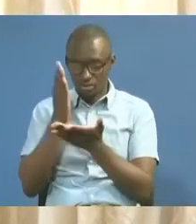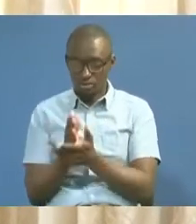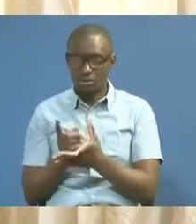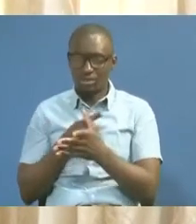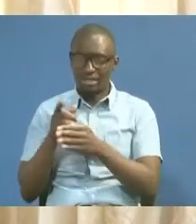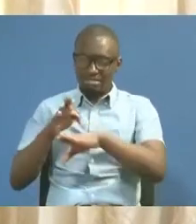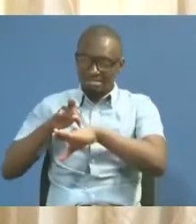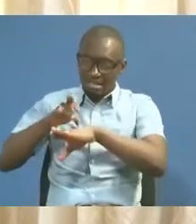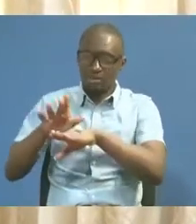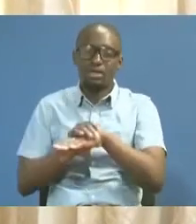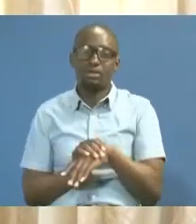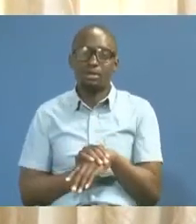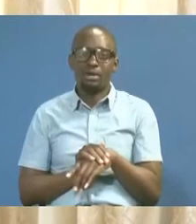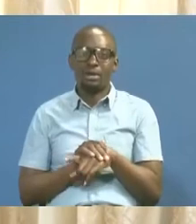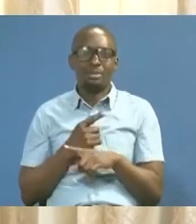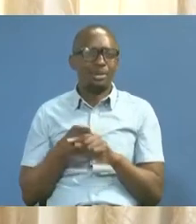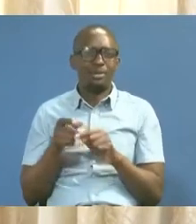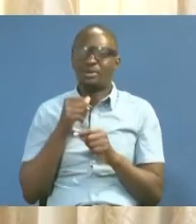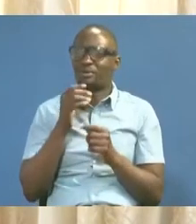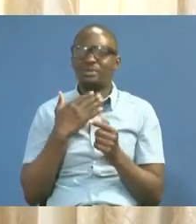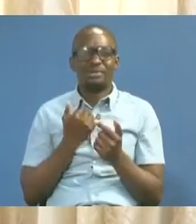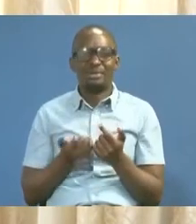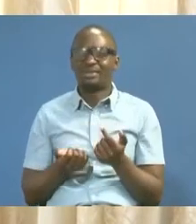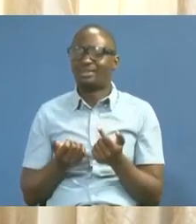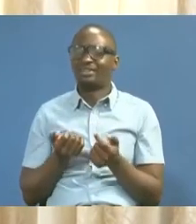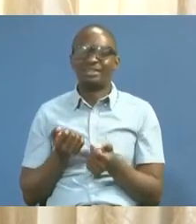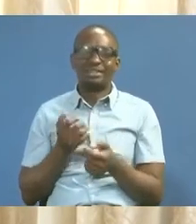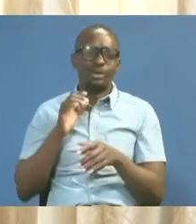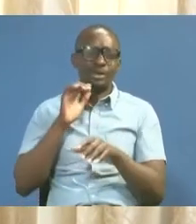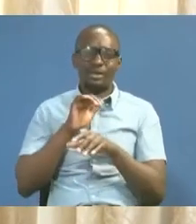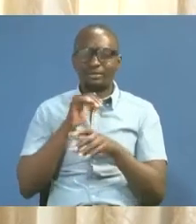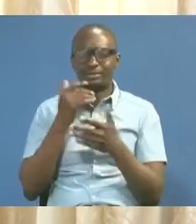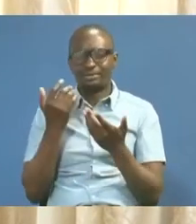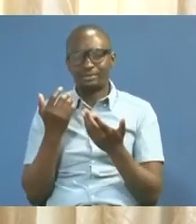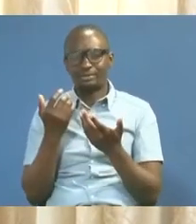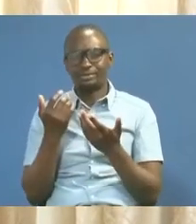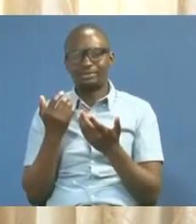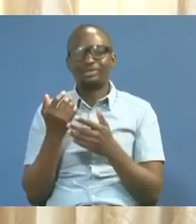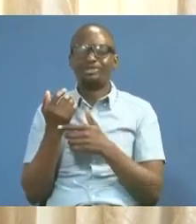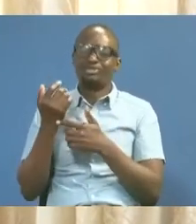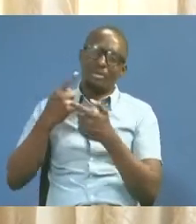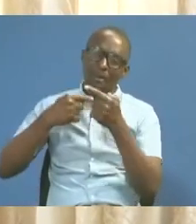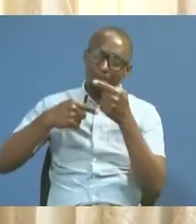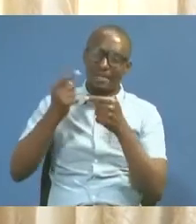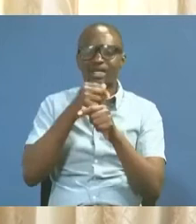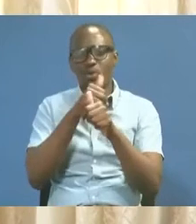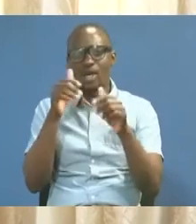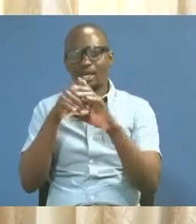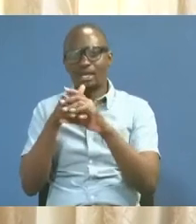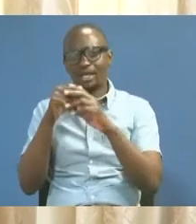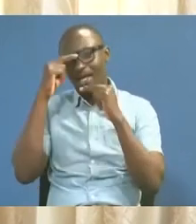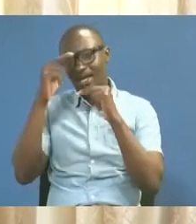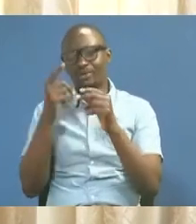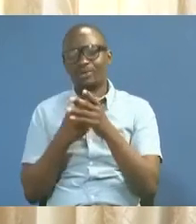they are discontinued. And you don't want to come this far having scored well and having succeeded in high school only to come to the